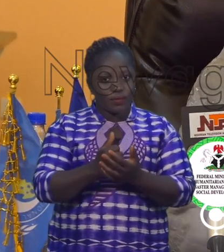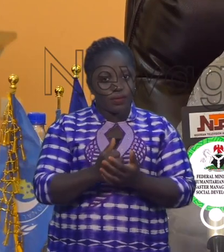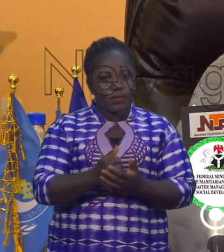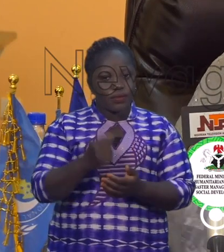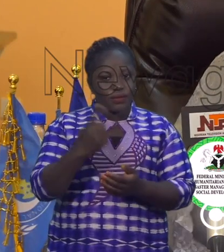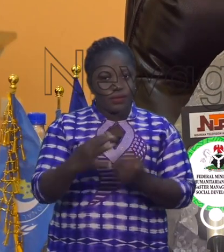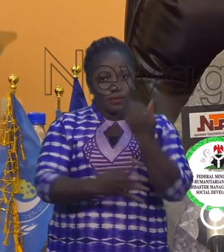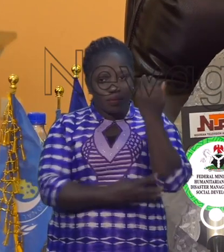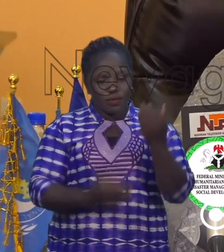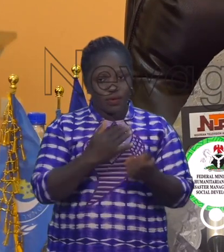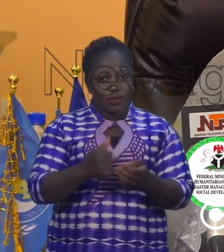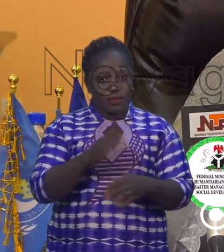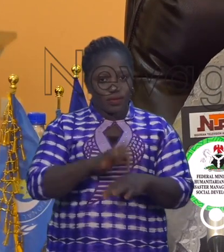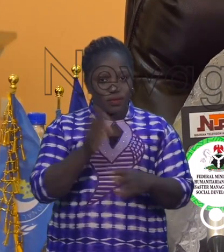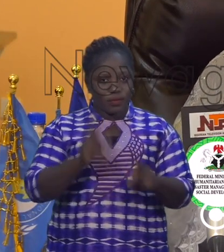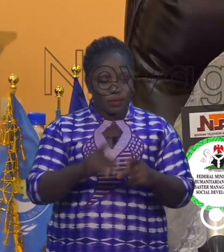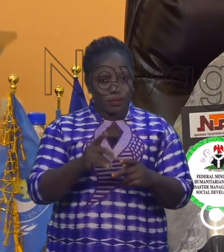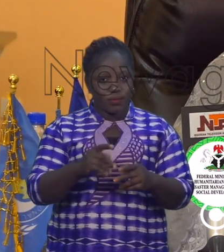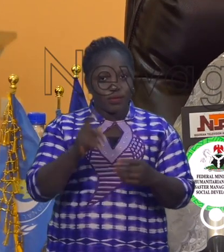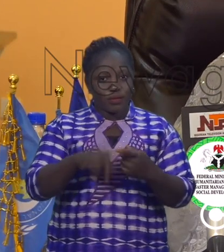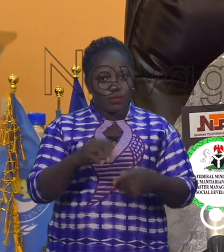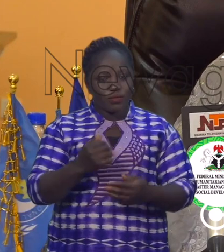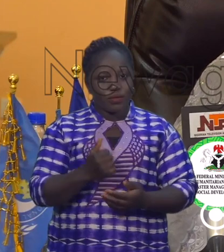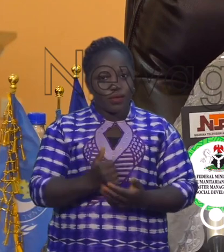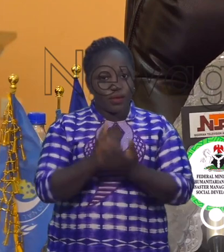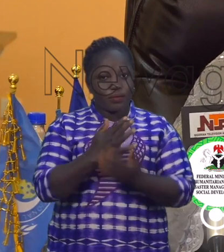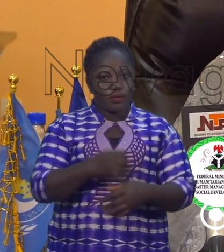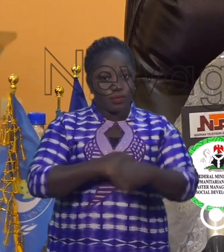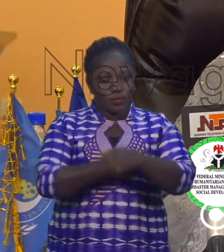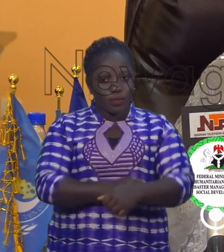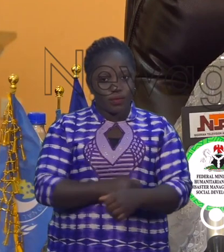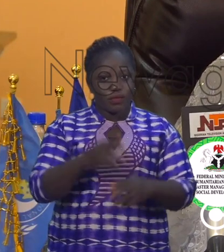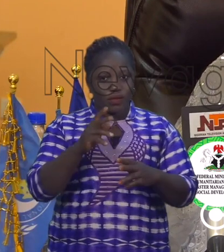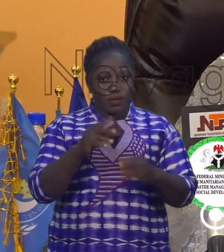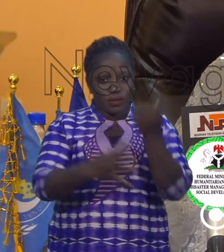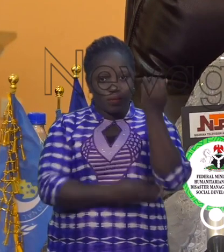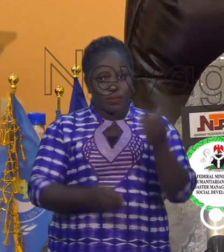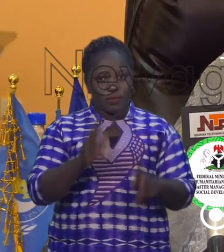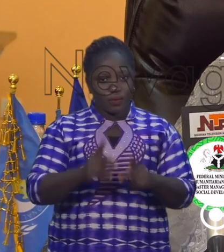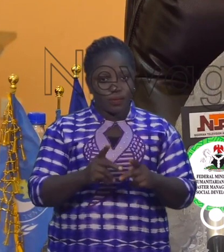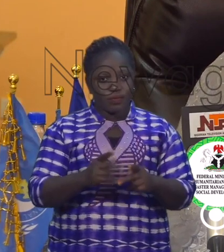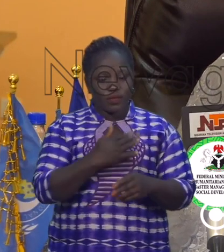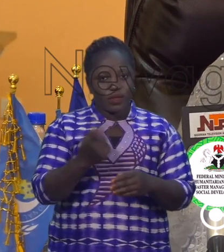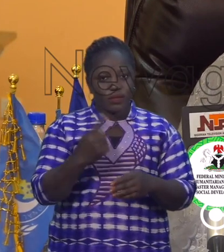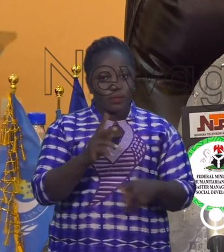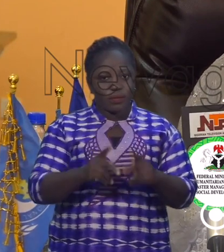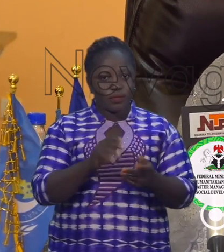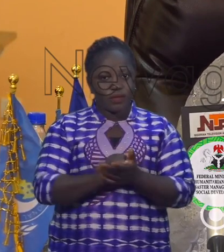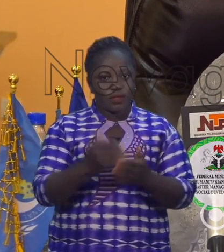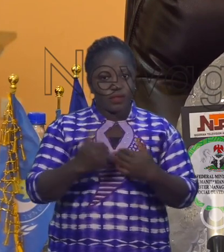alleviating poverty, supporting the poor and vulnerable, victims of